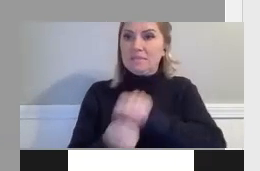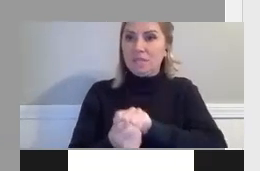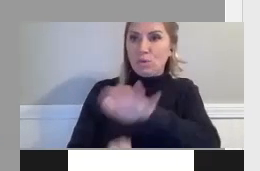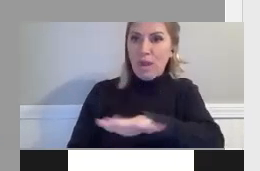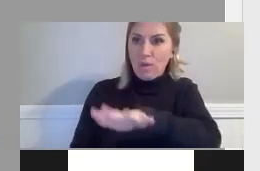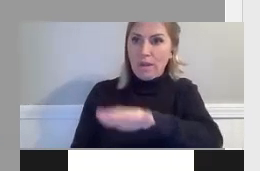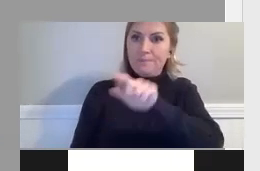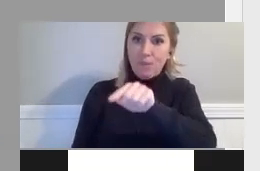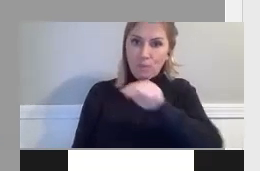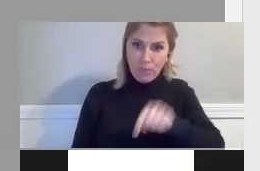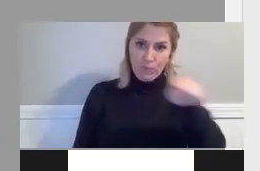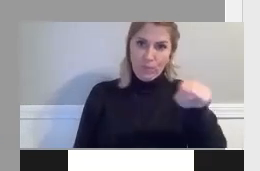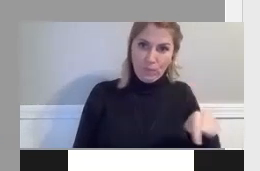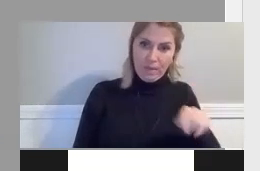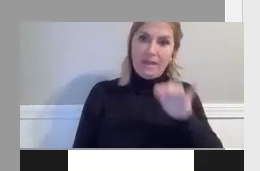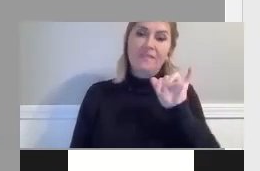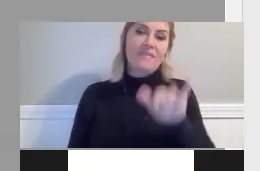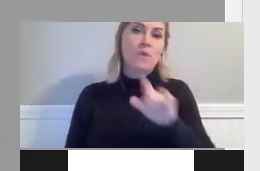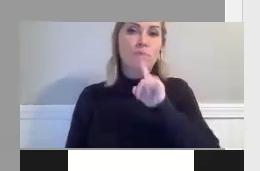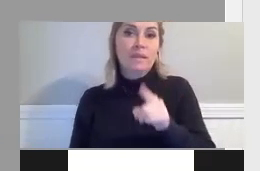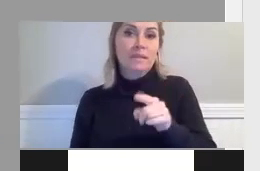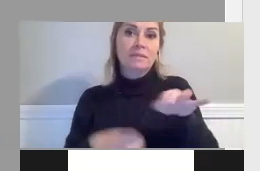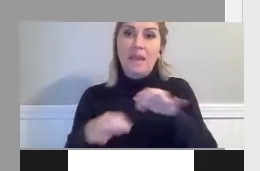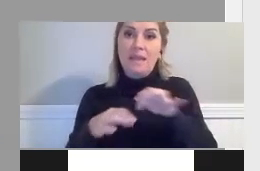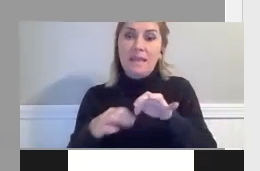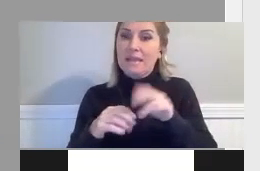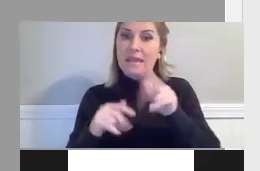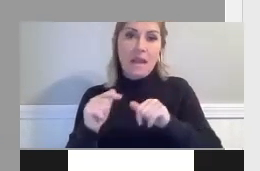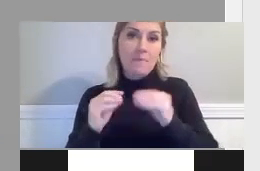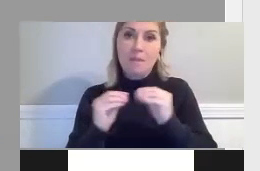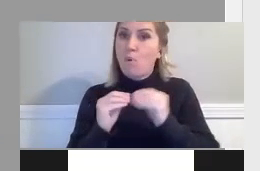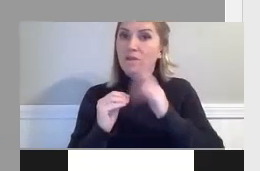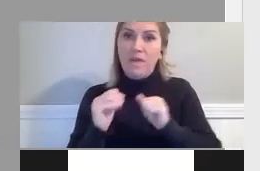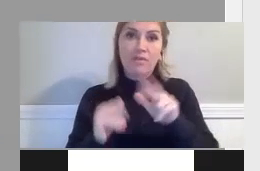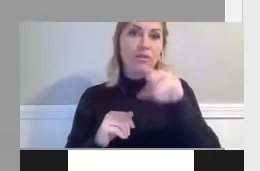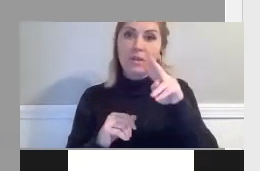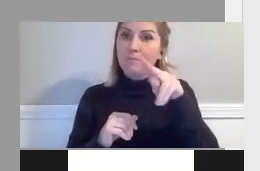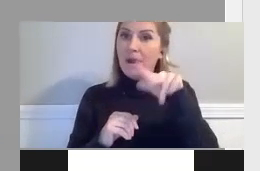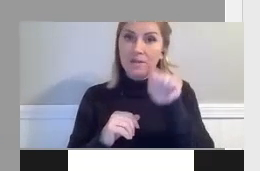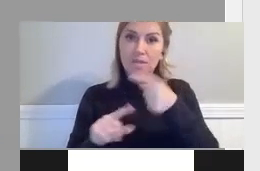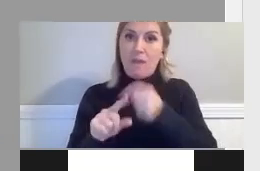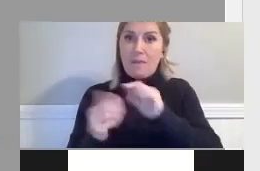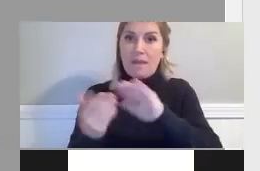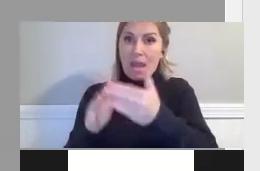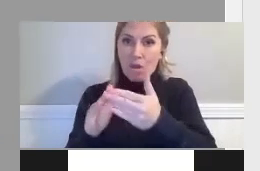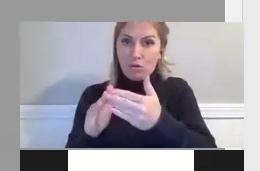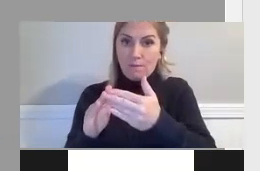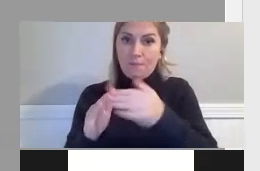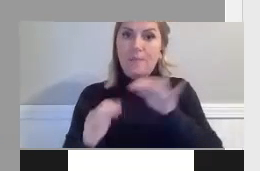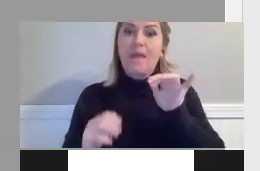which basically says that it cannot be more than 30 miles away from a particular town, and a